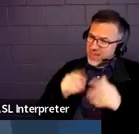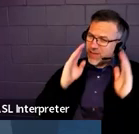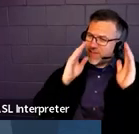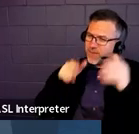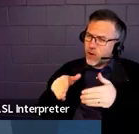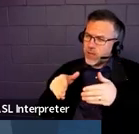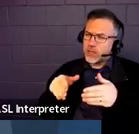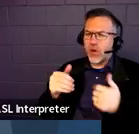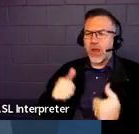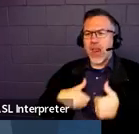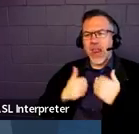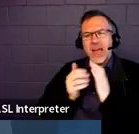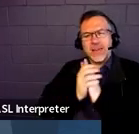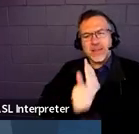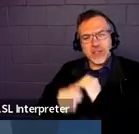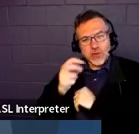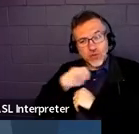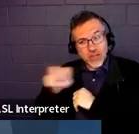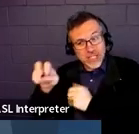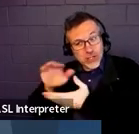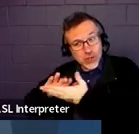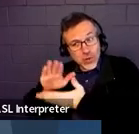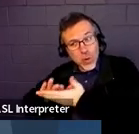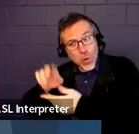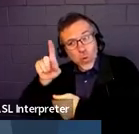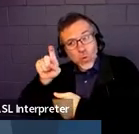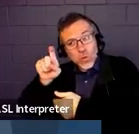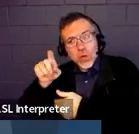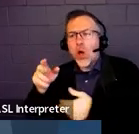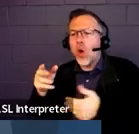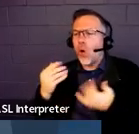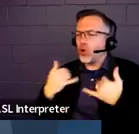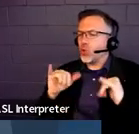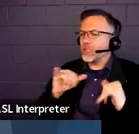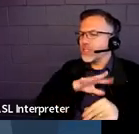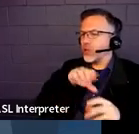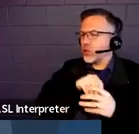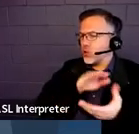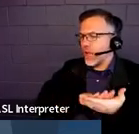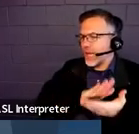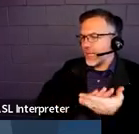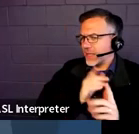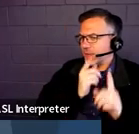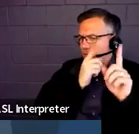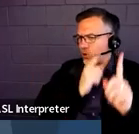goals and not so much the academic goals, or would we still want to include those in